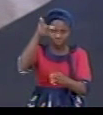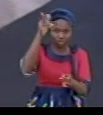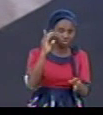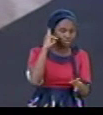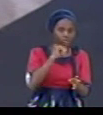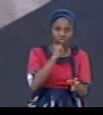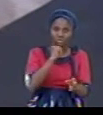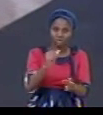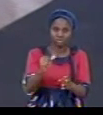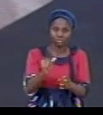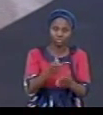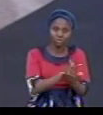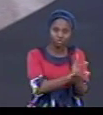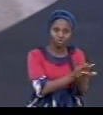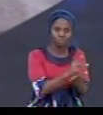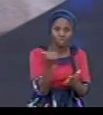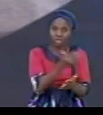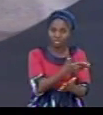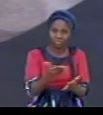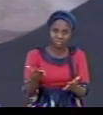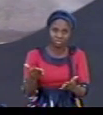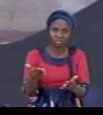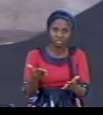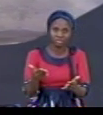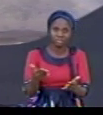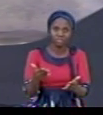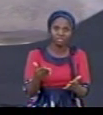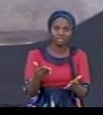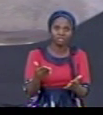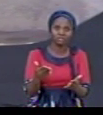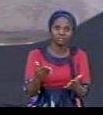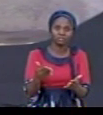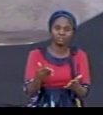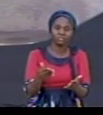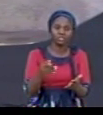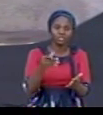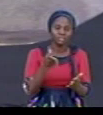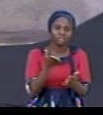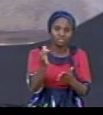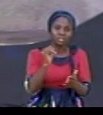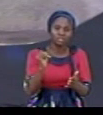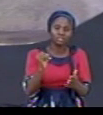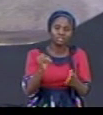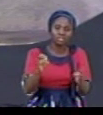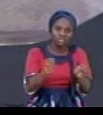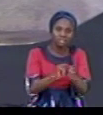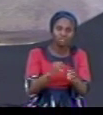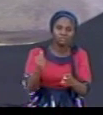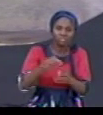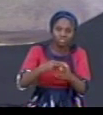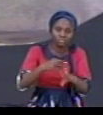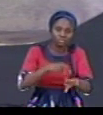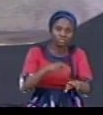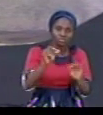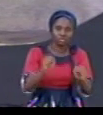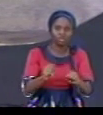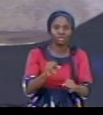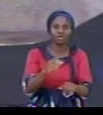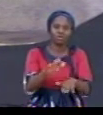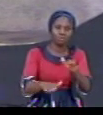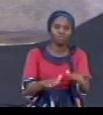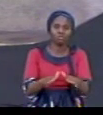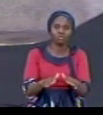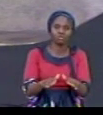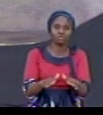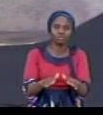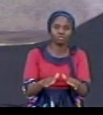burn anything or cook. There's even a distance you can walk. We still read that today. Why? All scripture